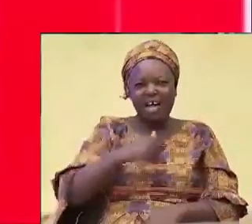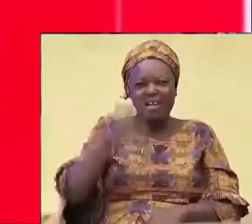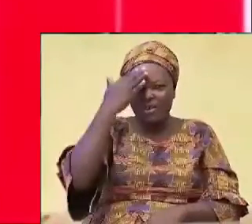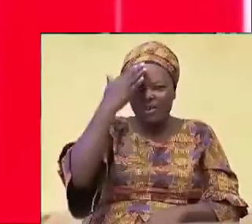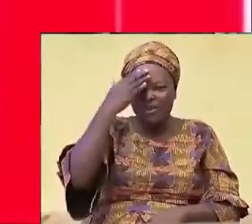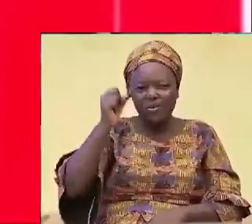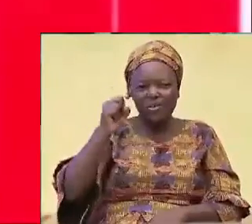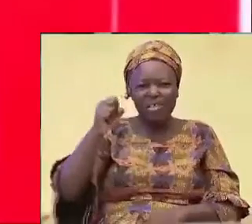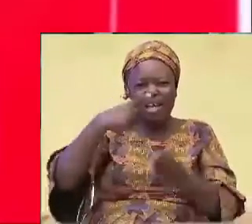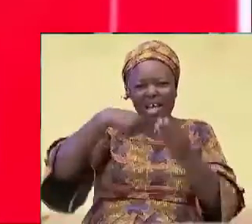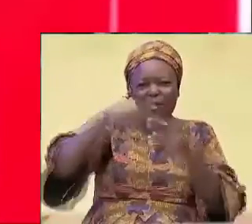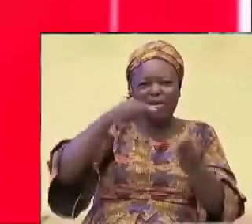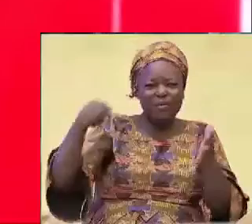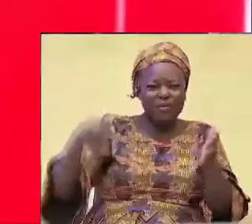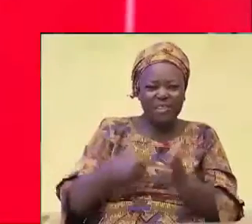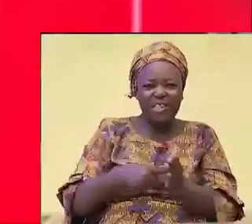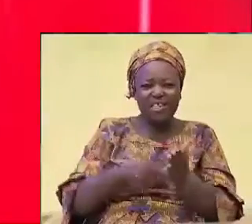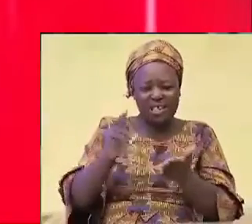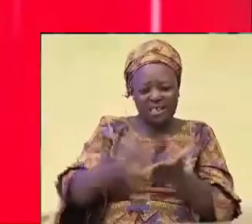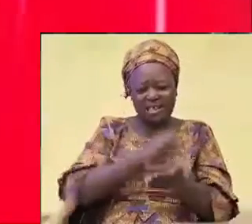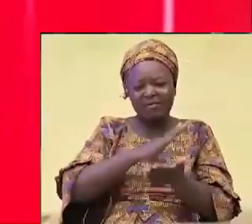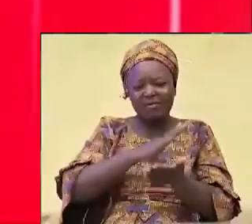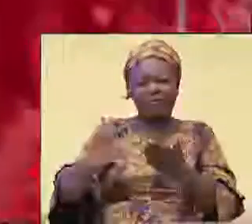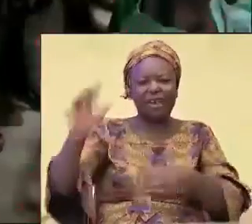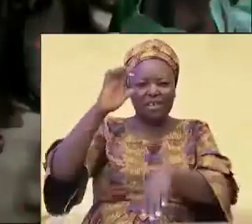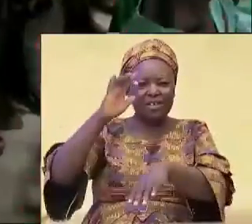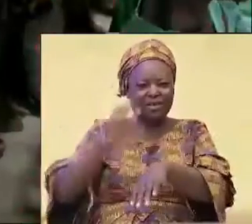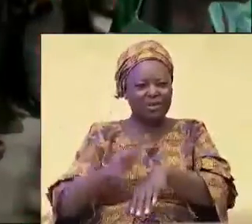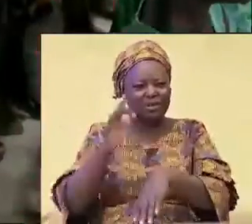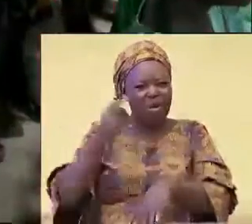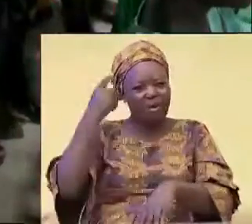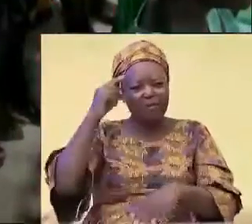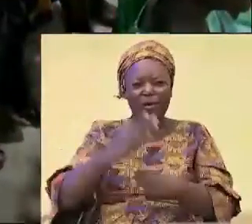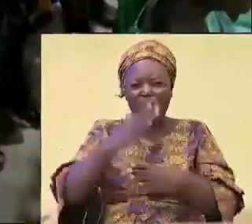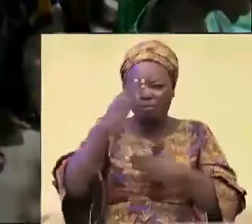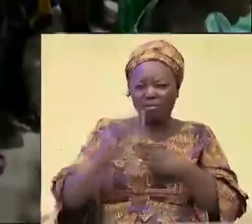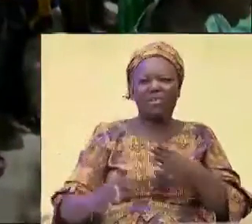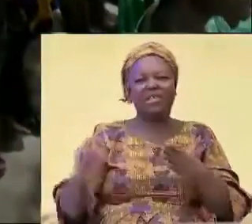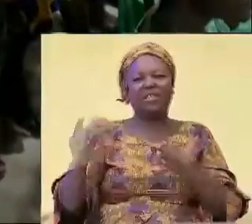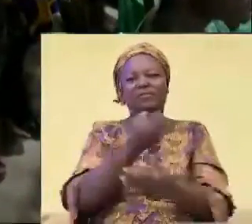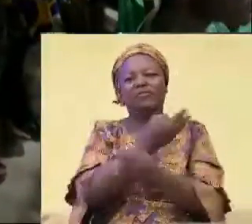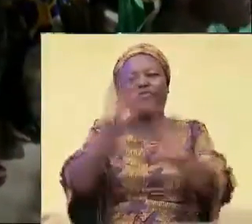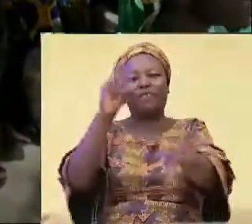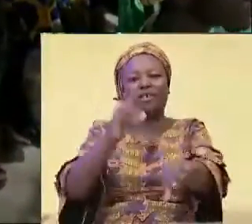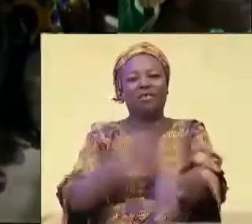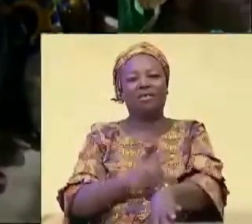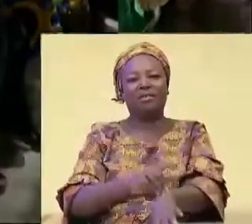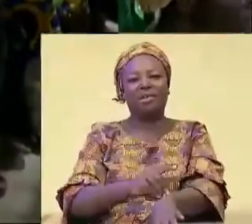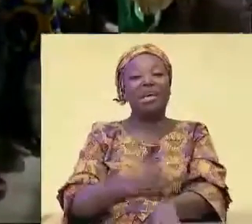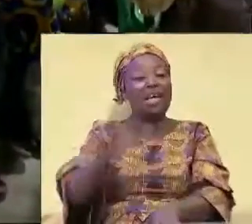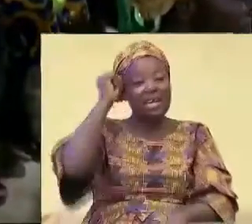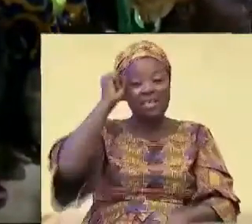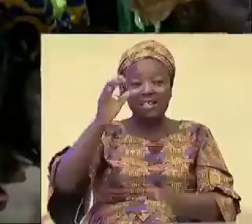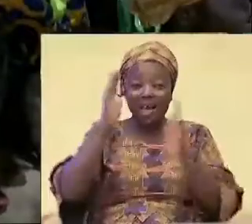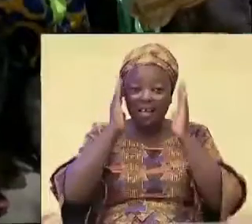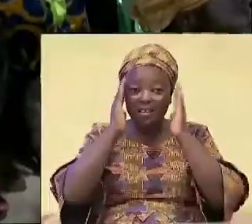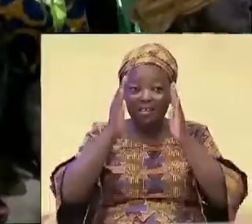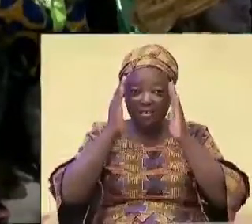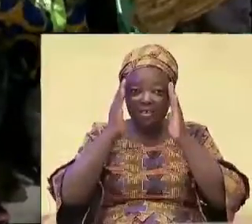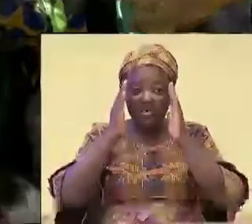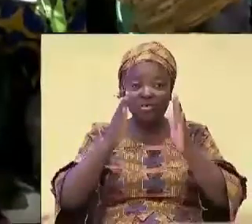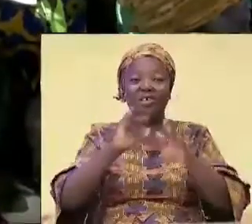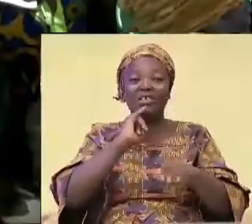there. And he knows about this divine touch for total freedom.